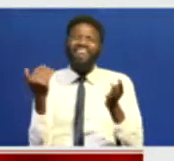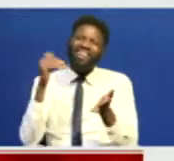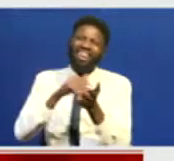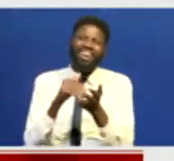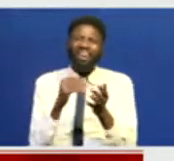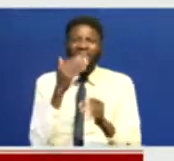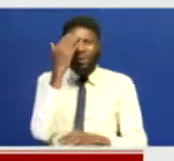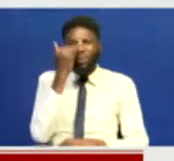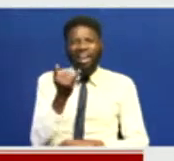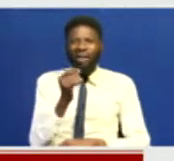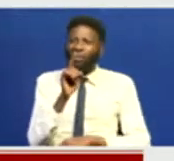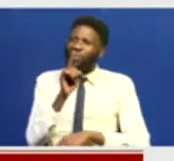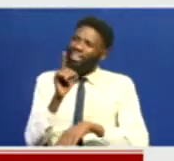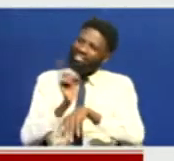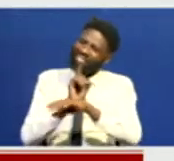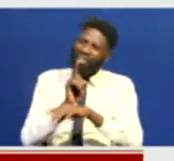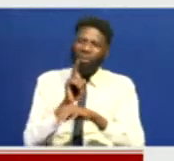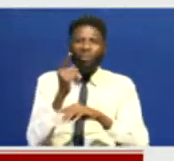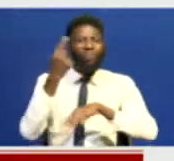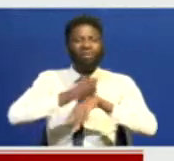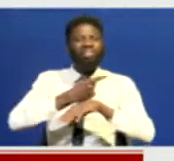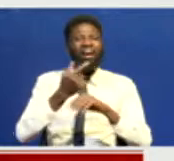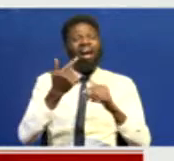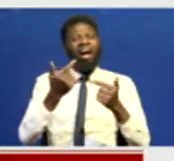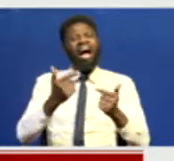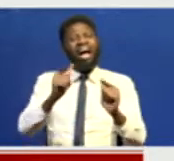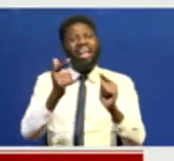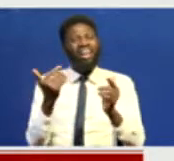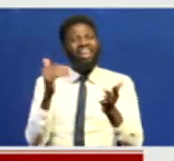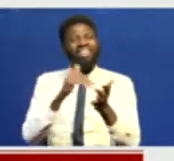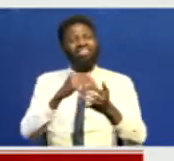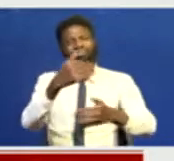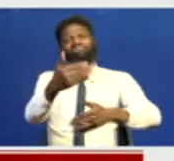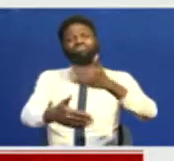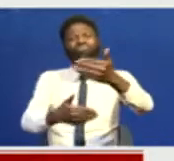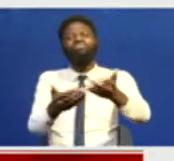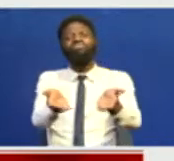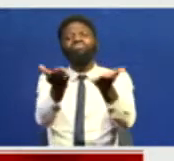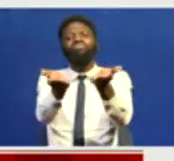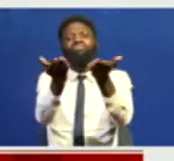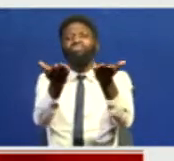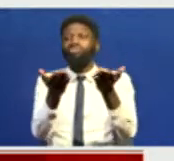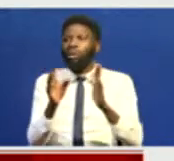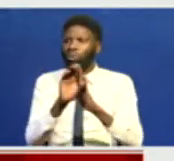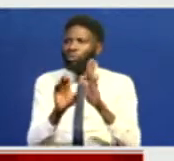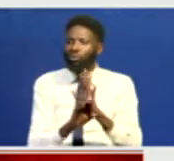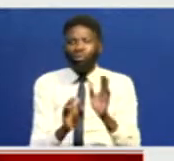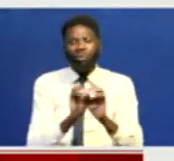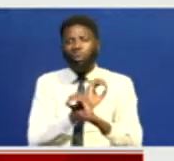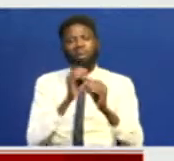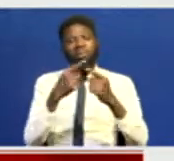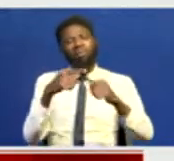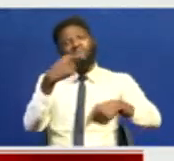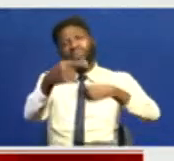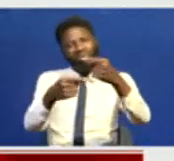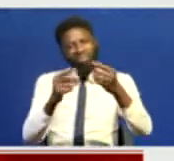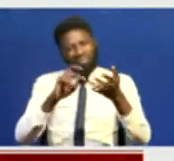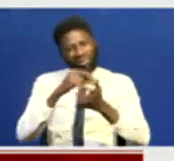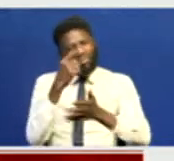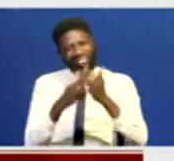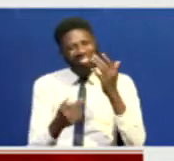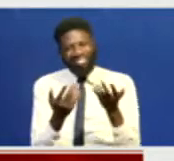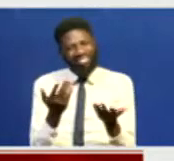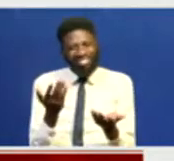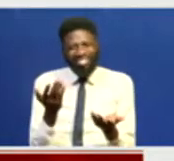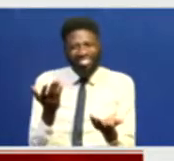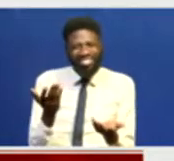for 1 second, or even for just a day, to then proceed and grant a stay order? Isn't that a bit schizophrenic? Is